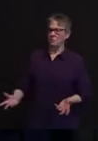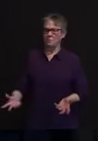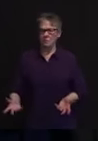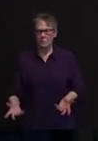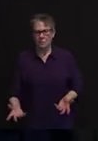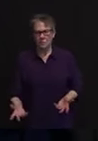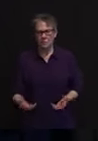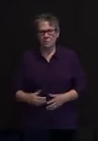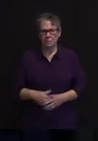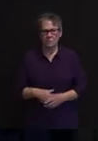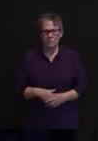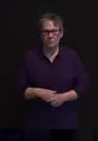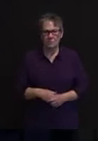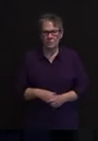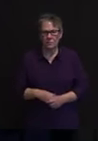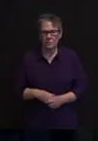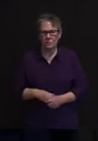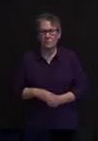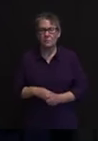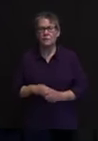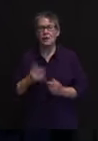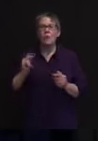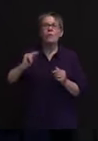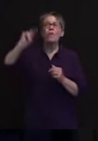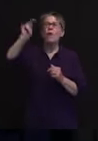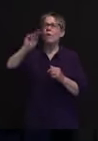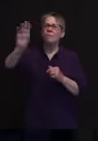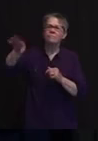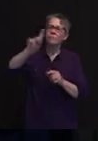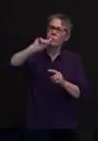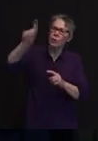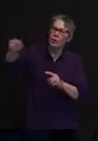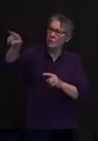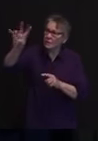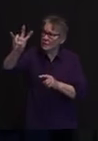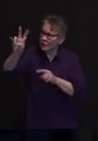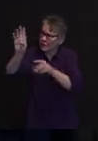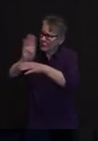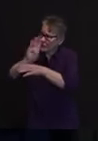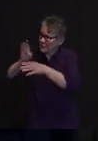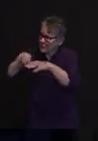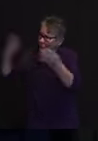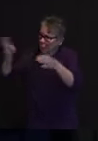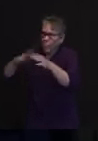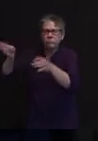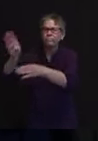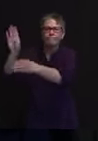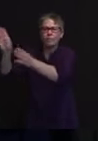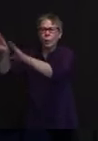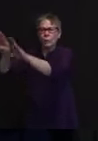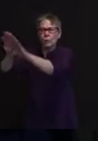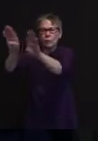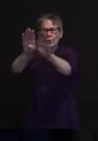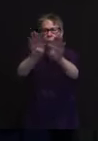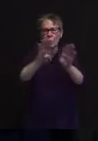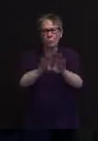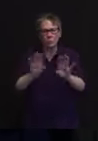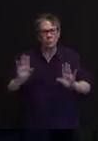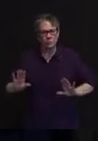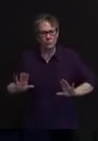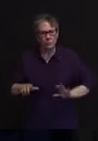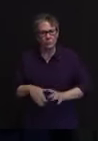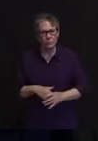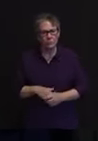in violation of a restraining order to go see her mother. She was subsequently charged with both the violation of the restraining order and an EO